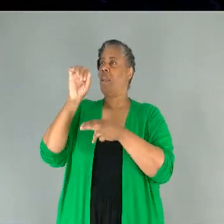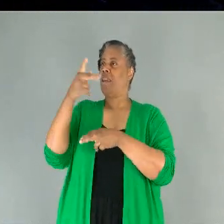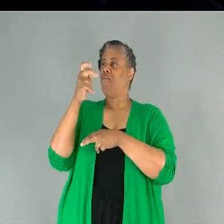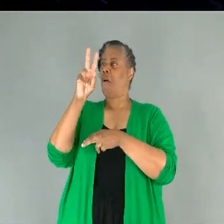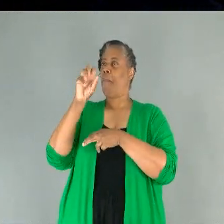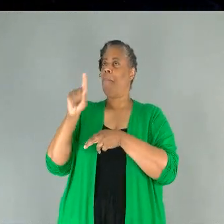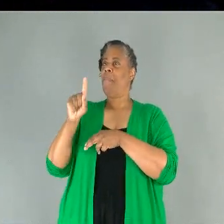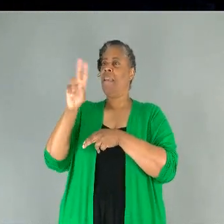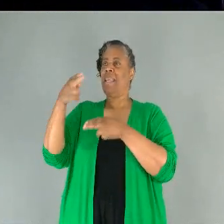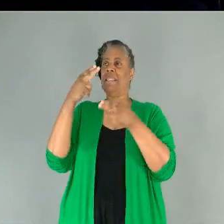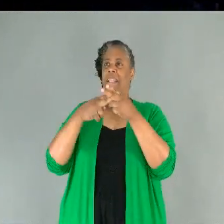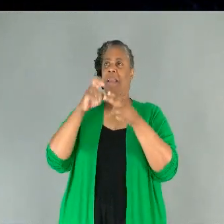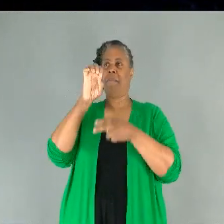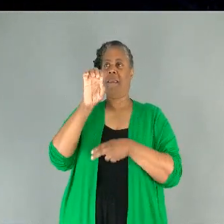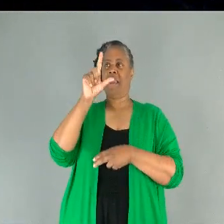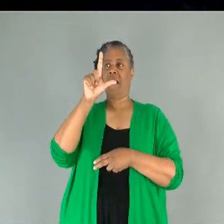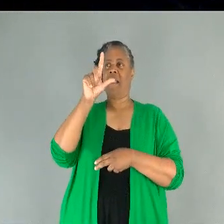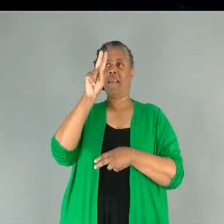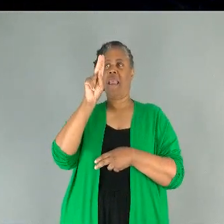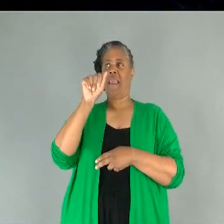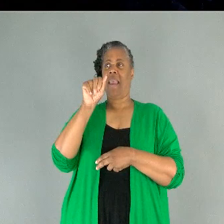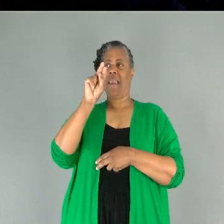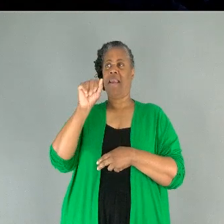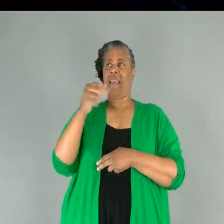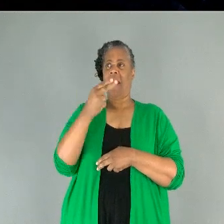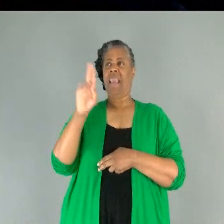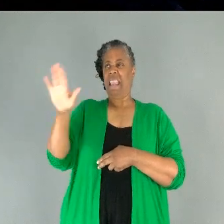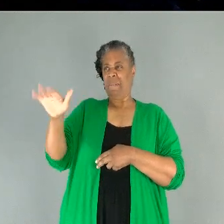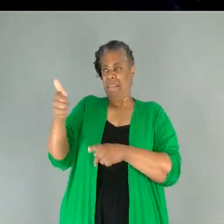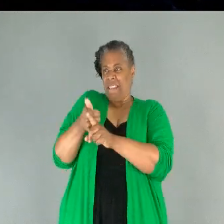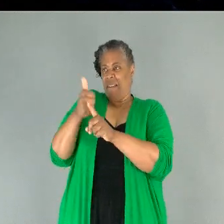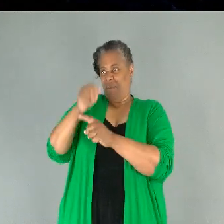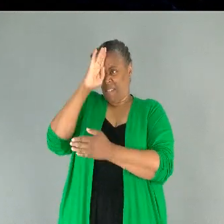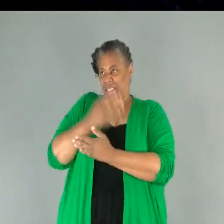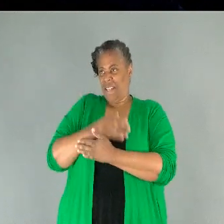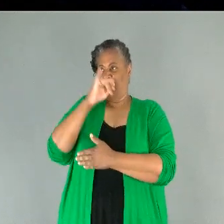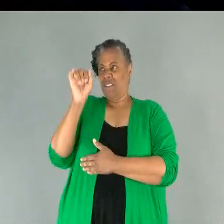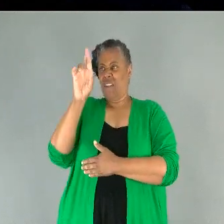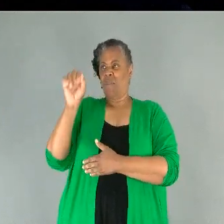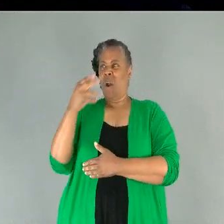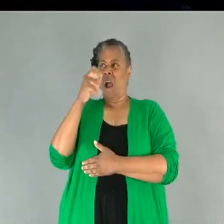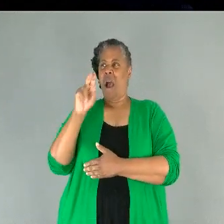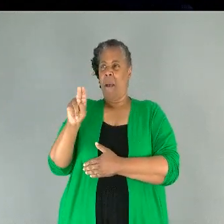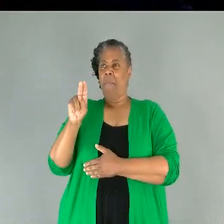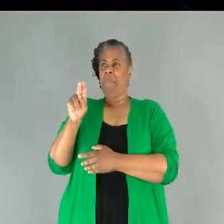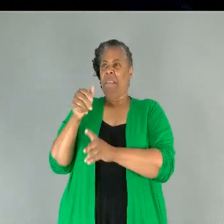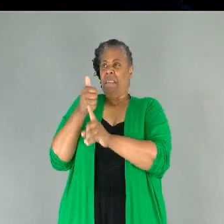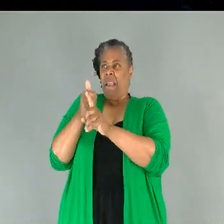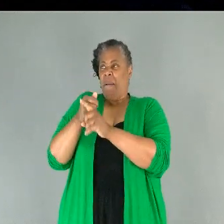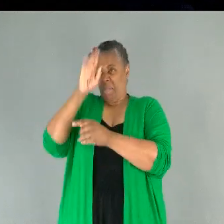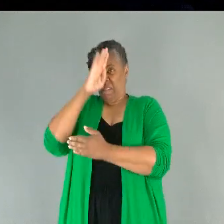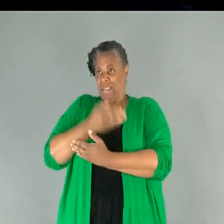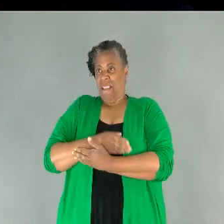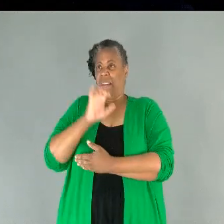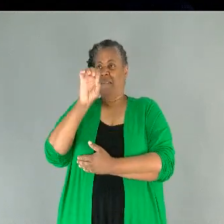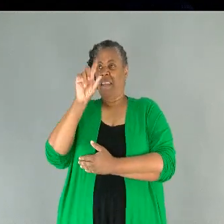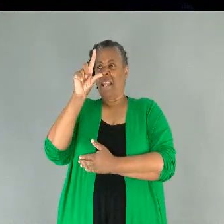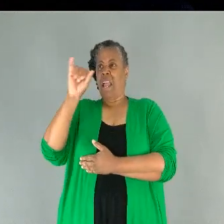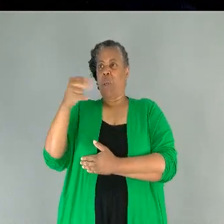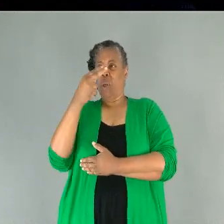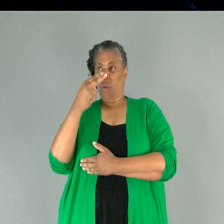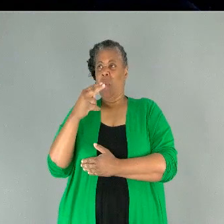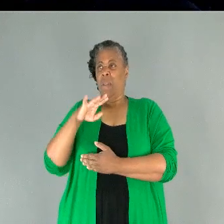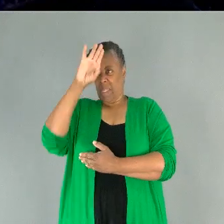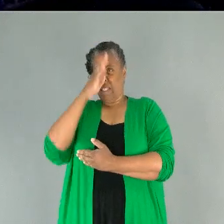Elkanah, son of Jeroham, the son of Elihu, the son of Tohu, the son of Zoph,